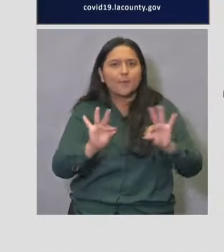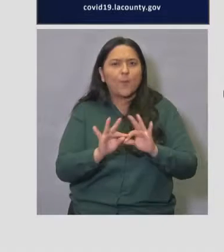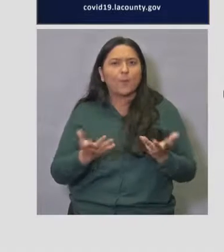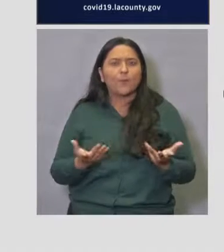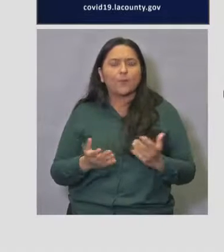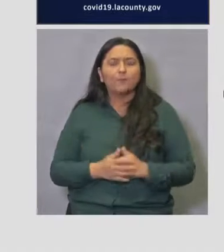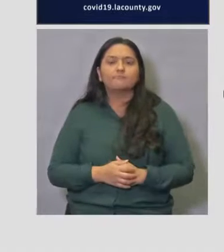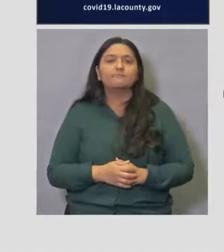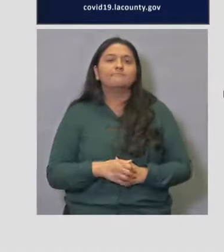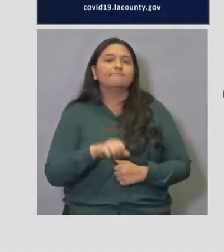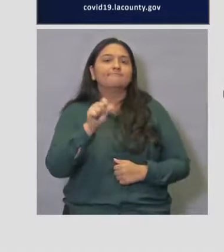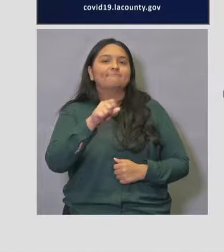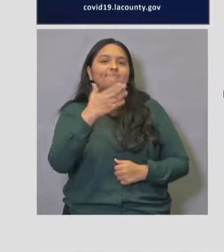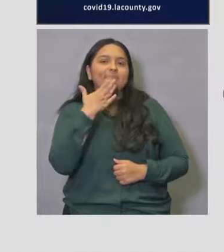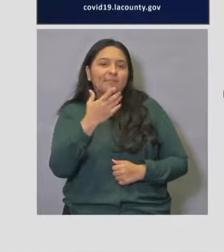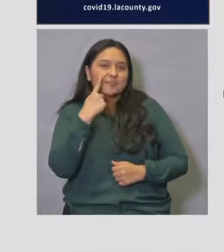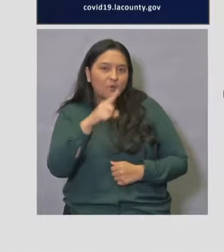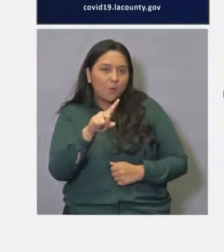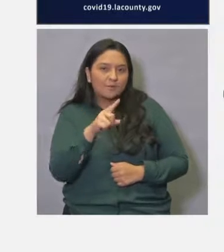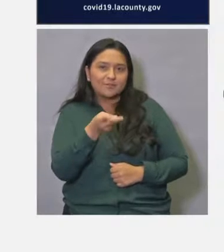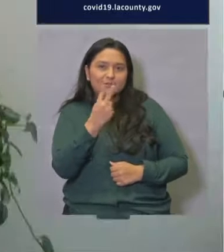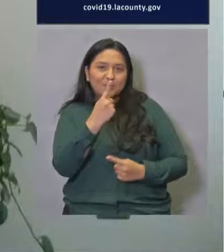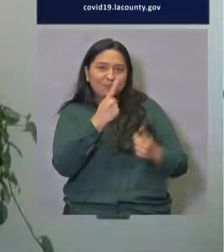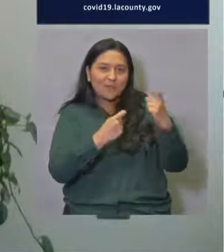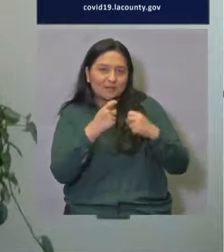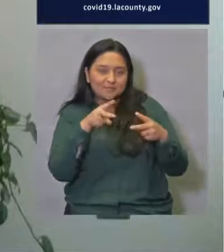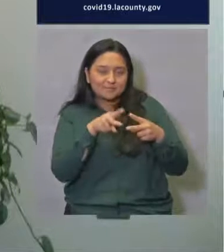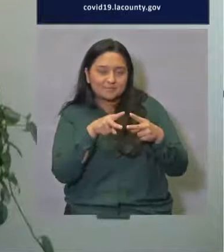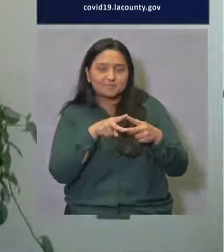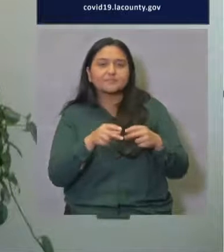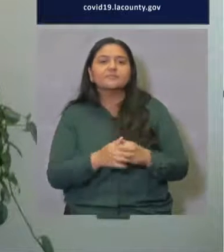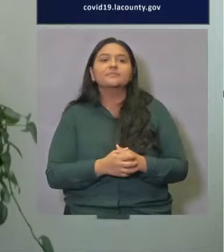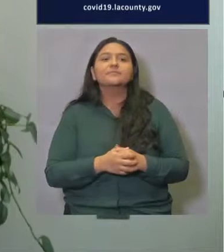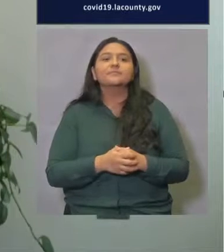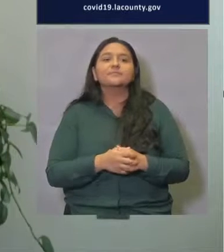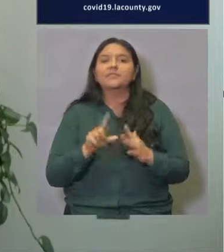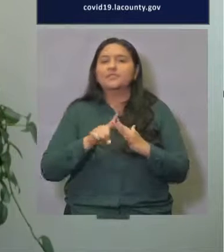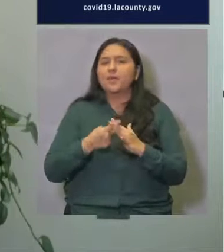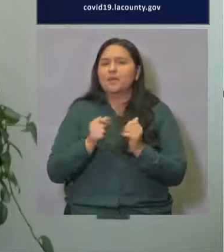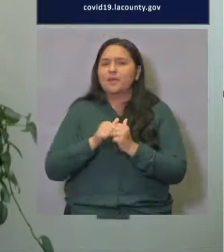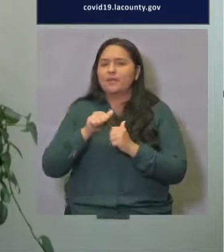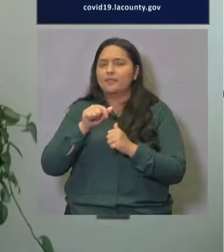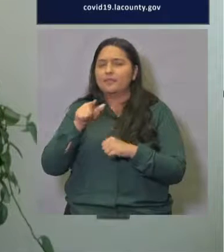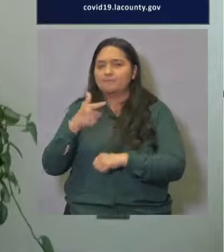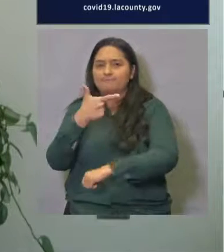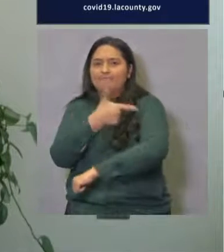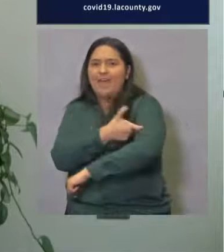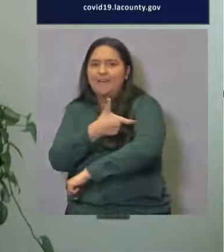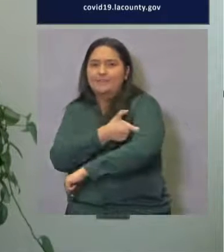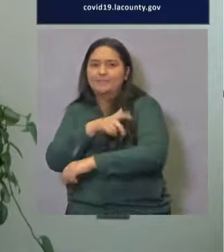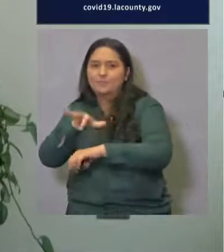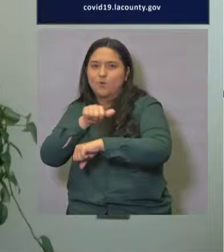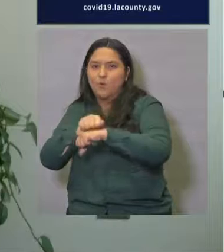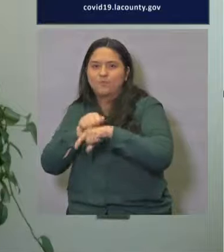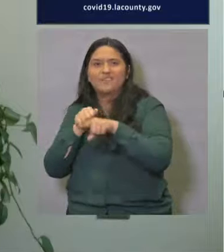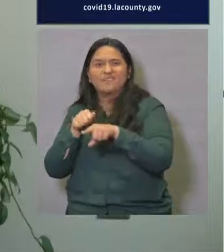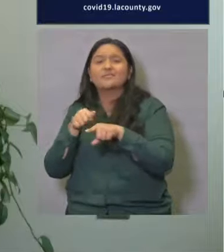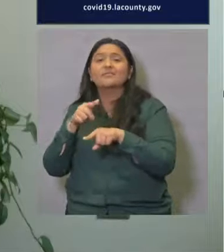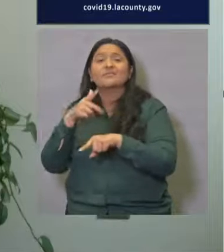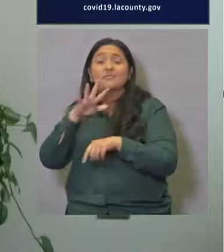Yeah, thanks so much for both of those questions. Let me just start with appointments for vaccinations. Those appointments still fill